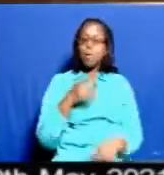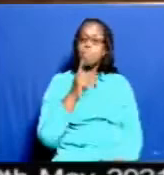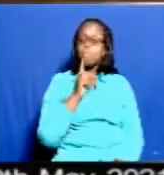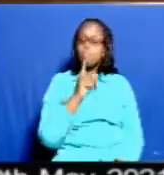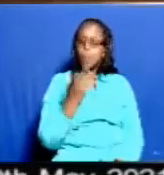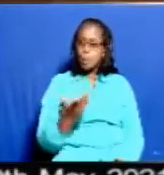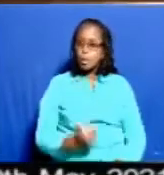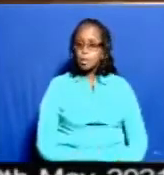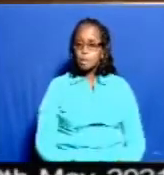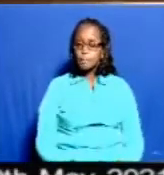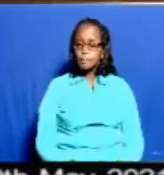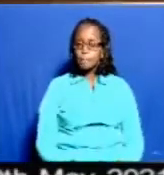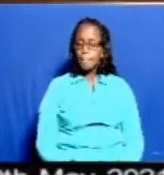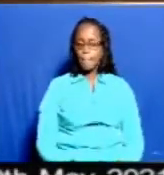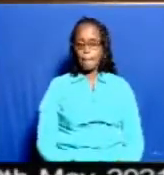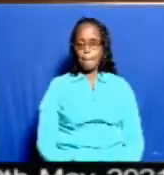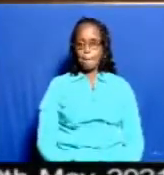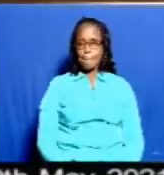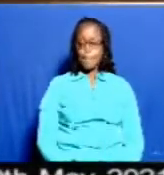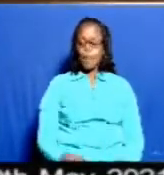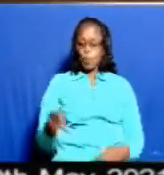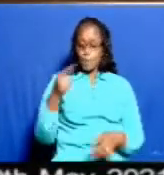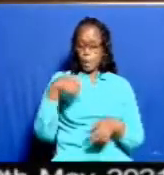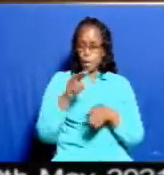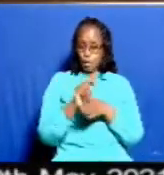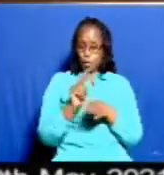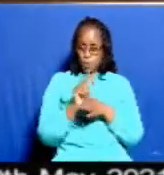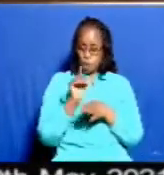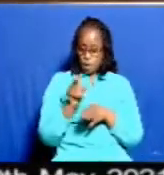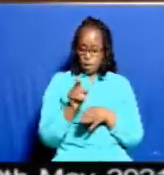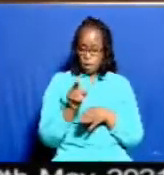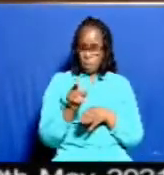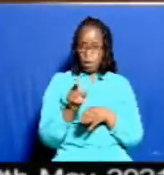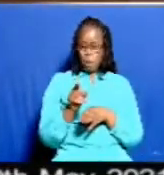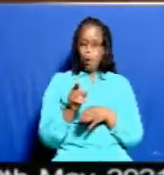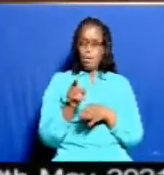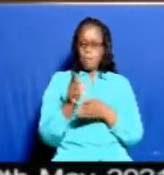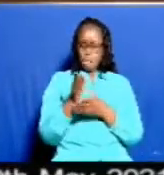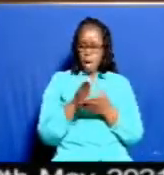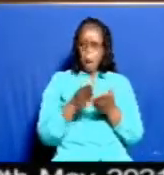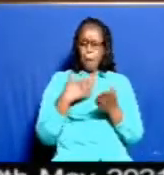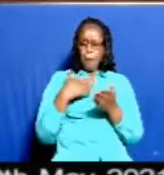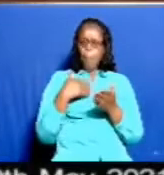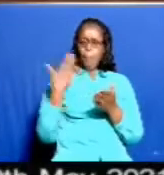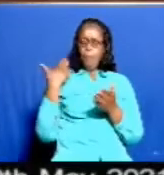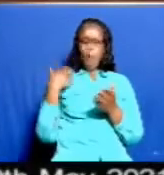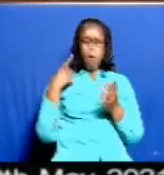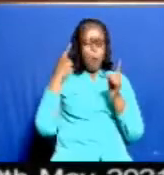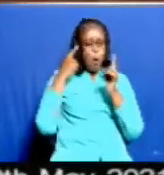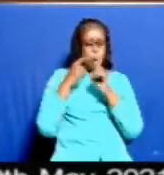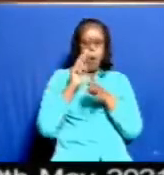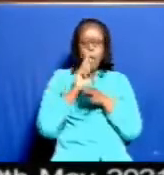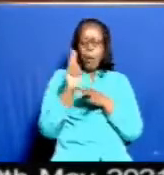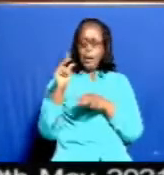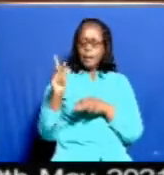not be seen and must not be used by those who intended to use Kenya Airways